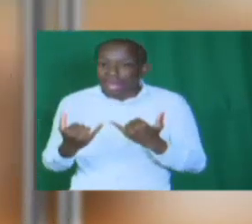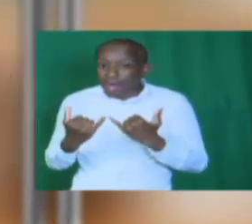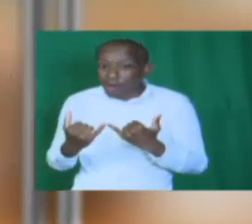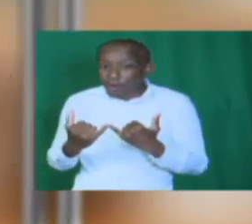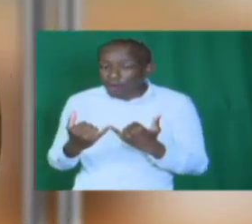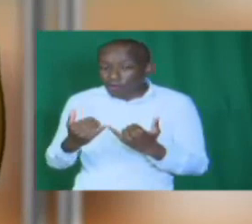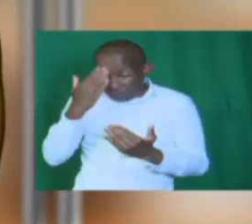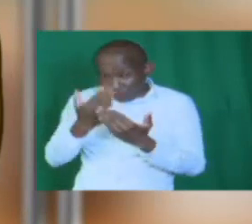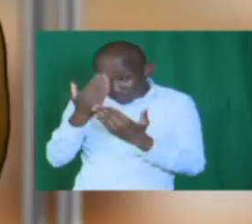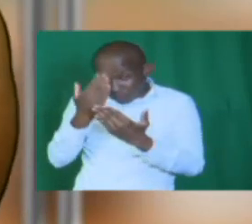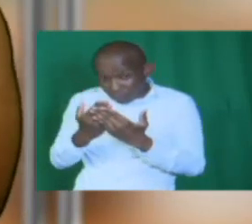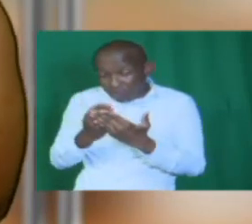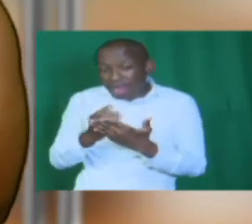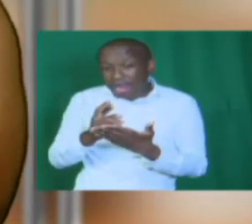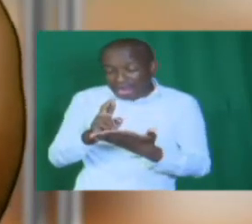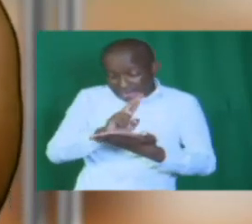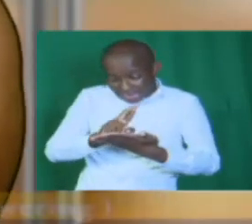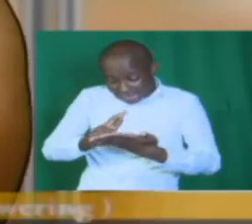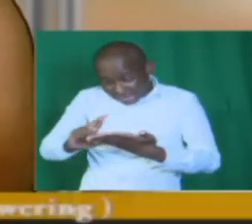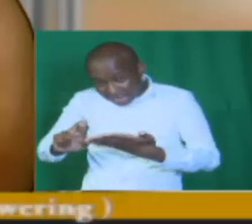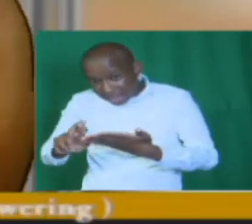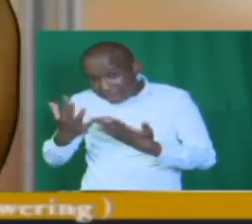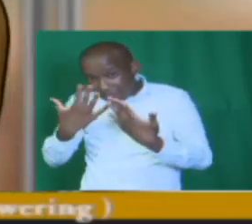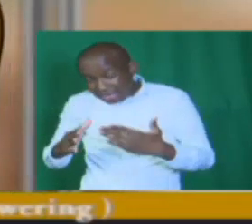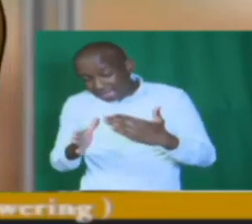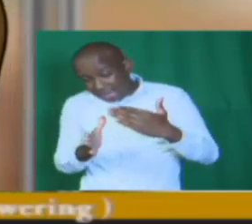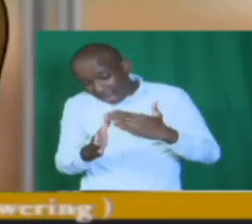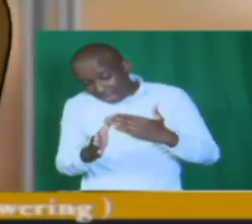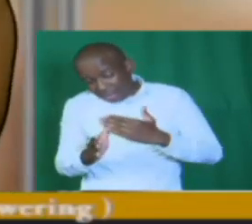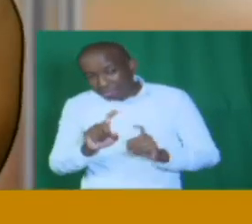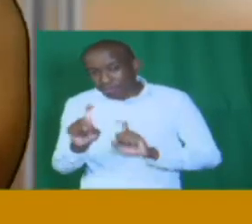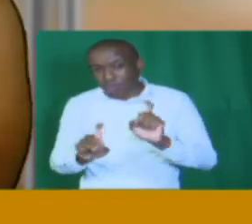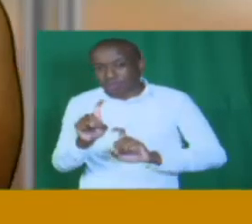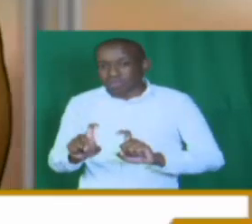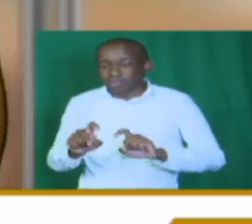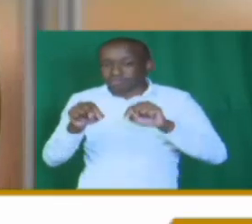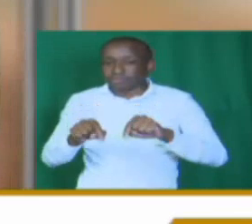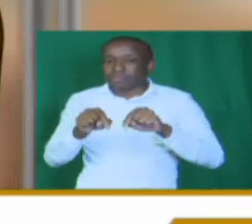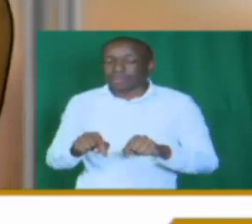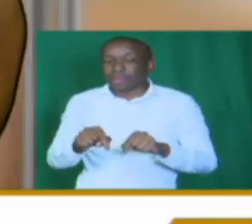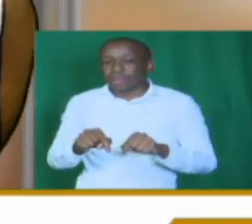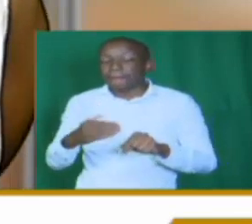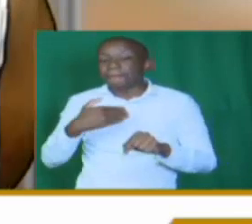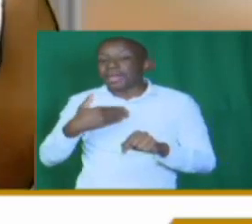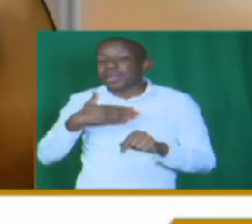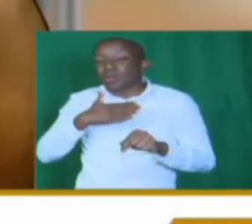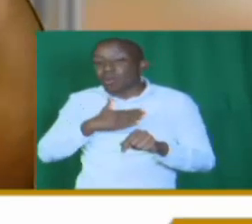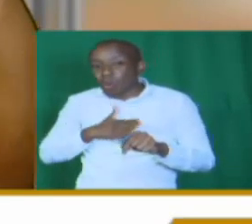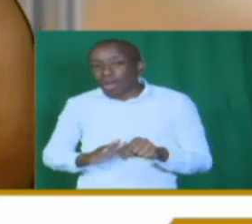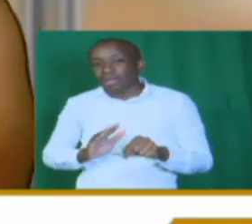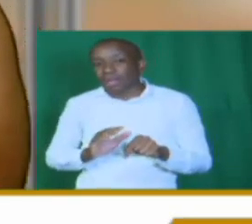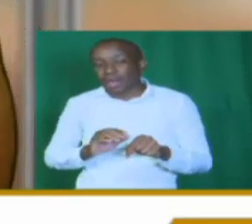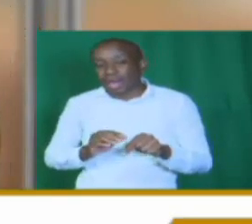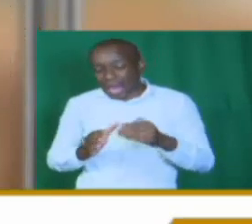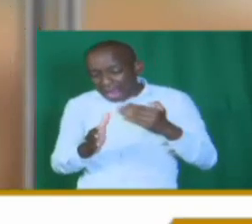lesson is on reading and responding to questions. And I want us to touch on